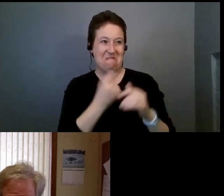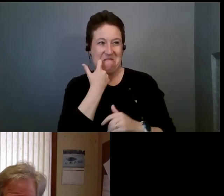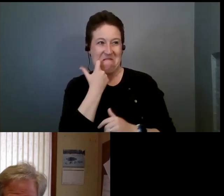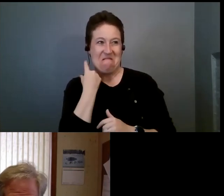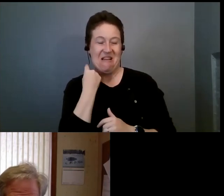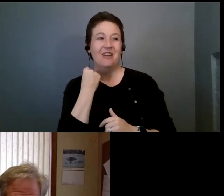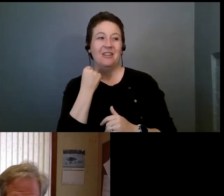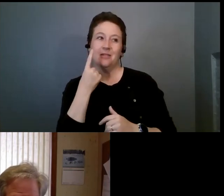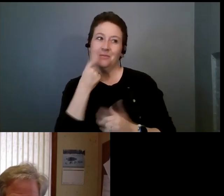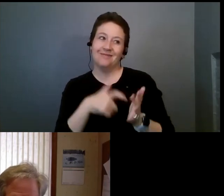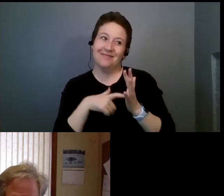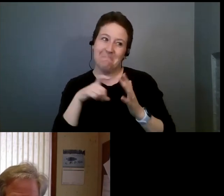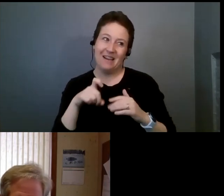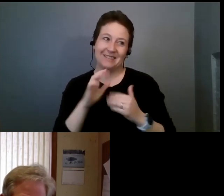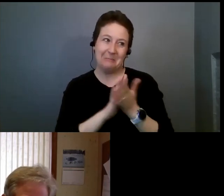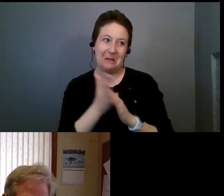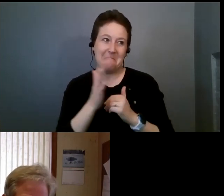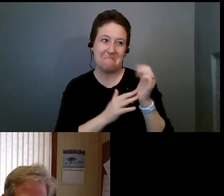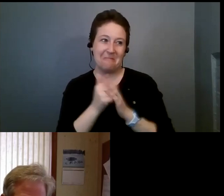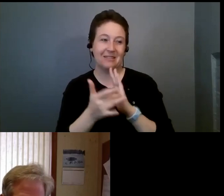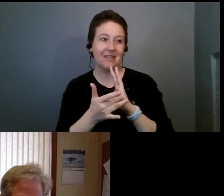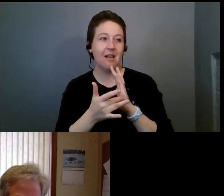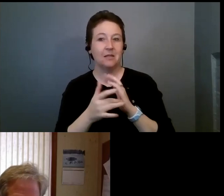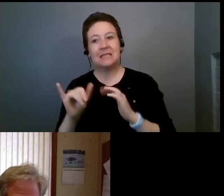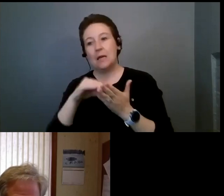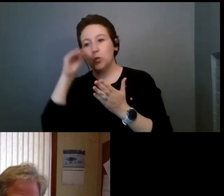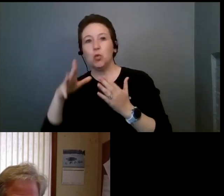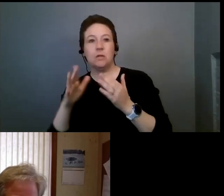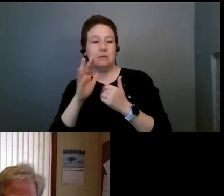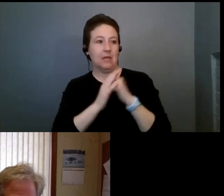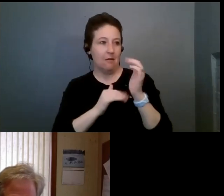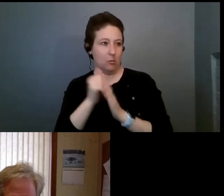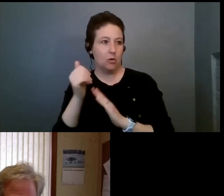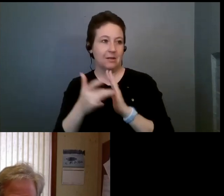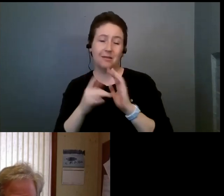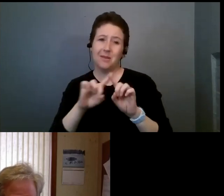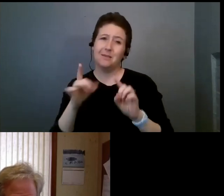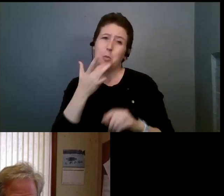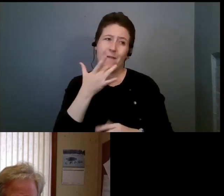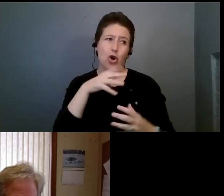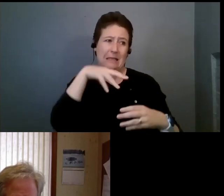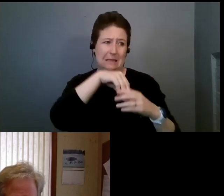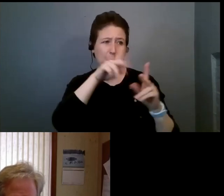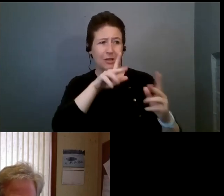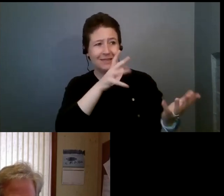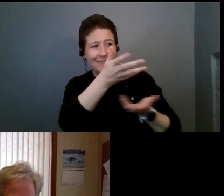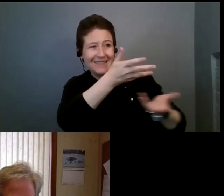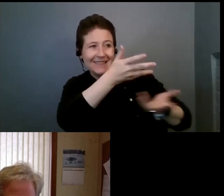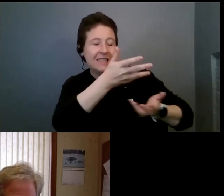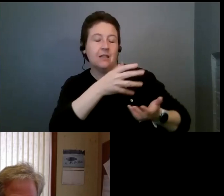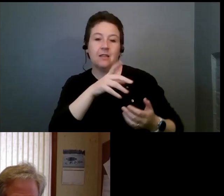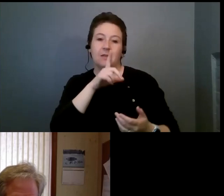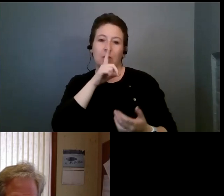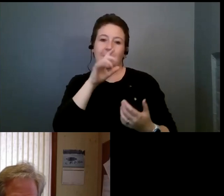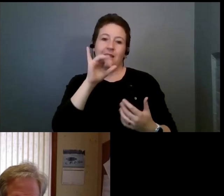by necessity, as did our students, but they very much do prefer the face-to-face experience. It's really kind of a strength of a